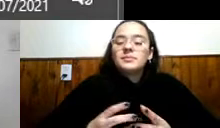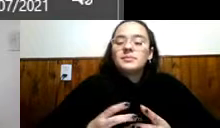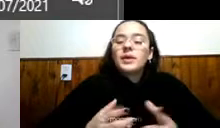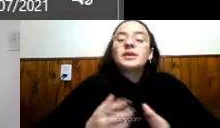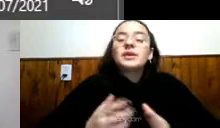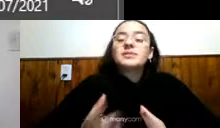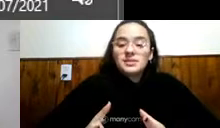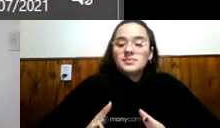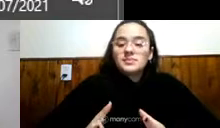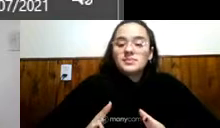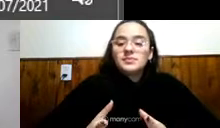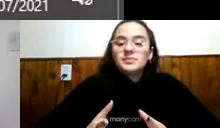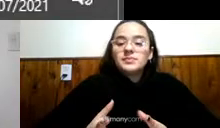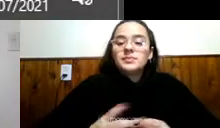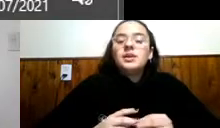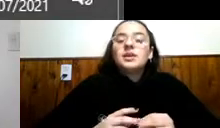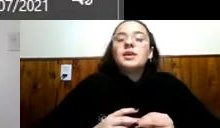quite restless.